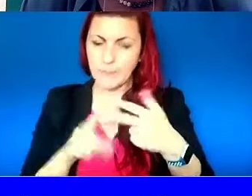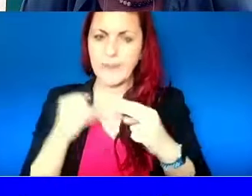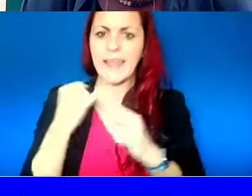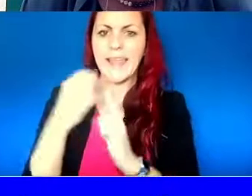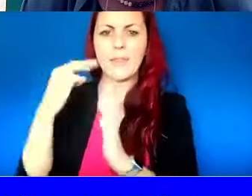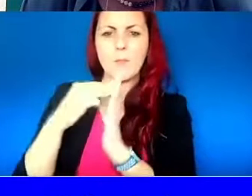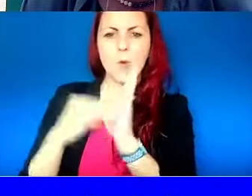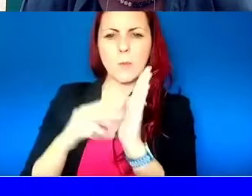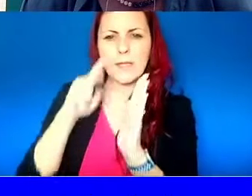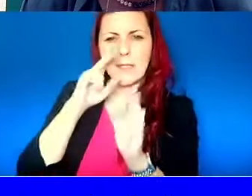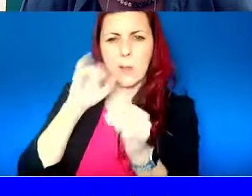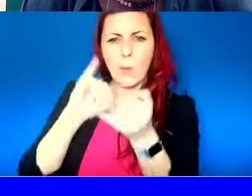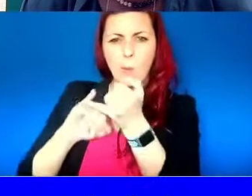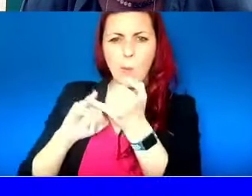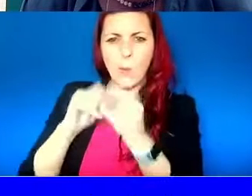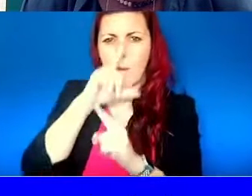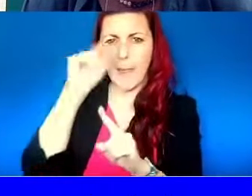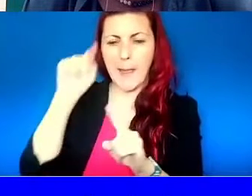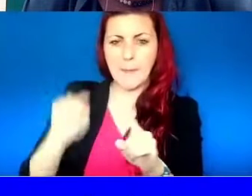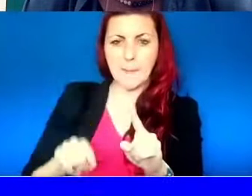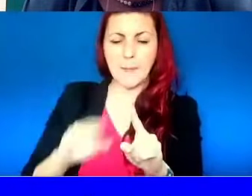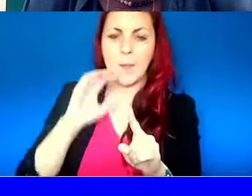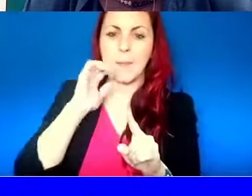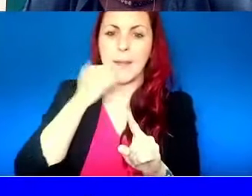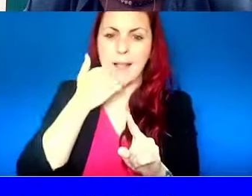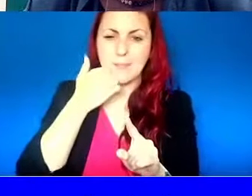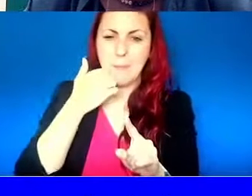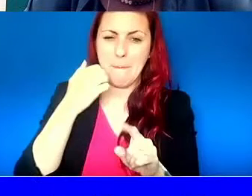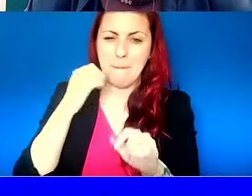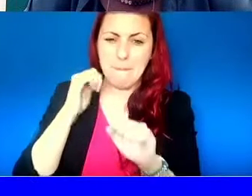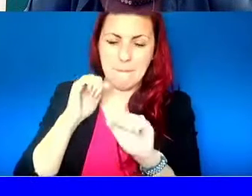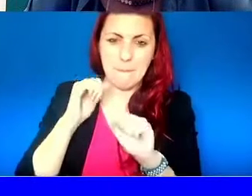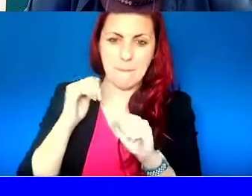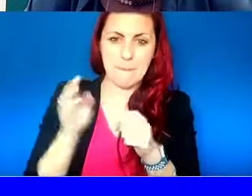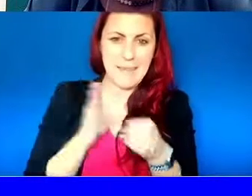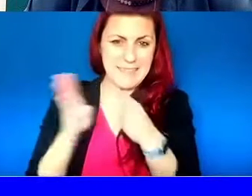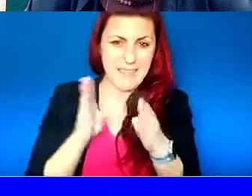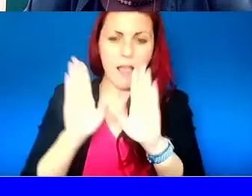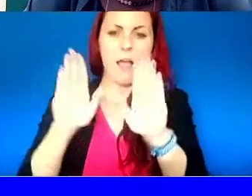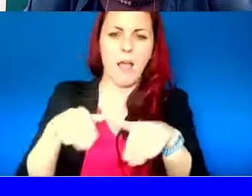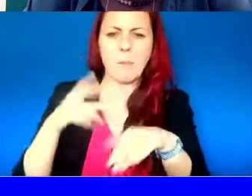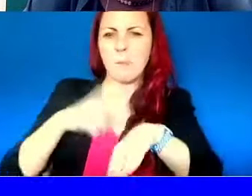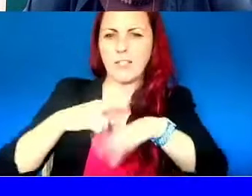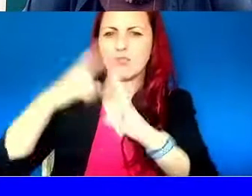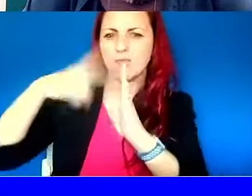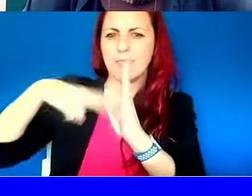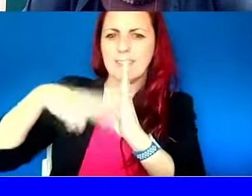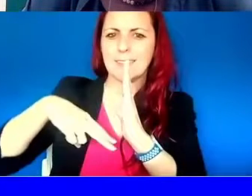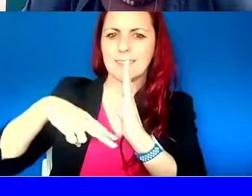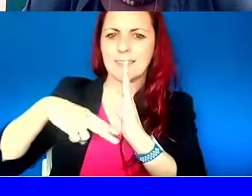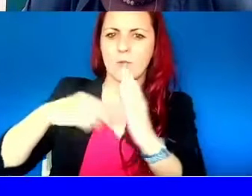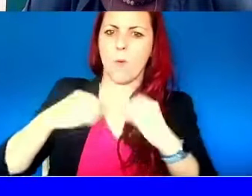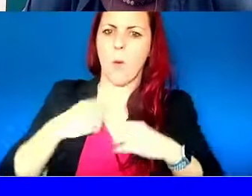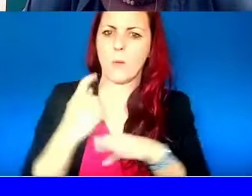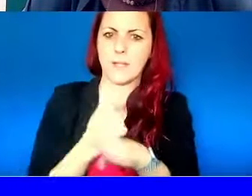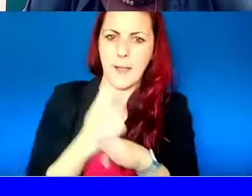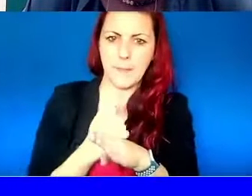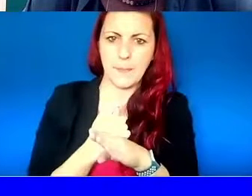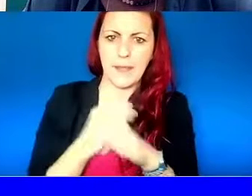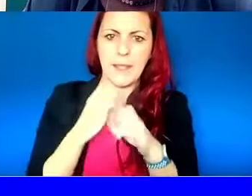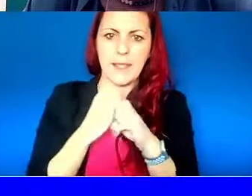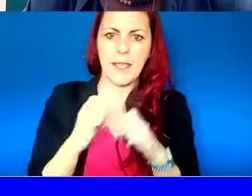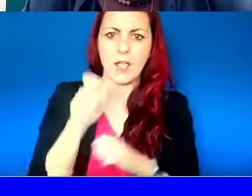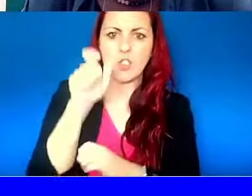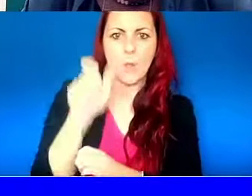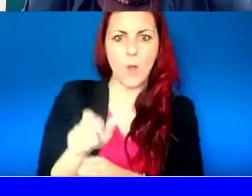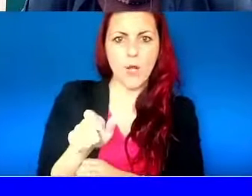given that the programme is so packed, I would refer you to their bios rather than read them out. Each speaker has been asked to